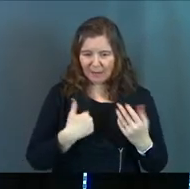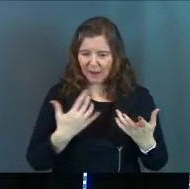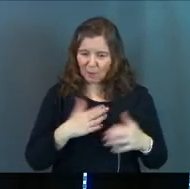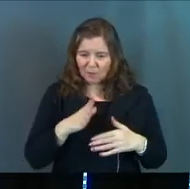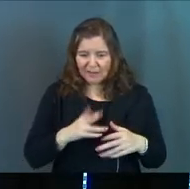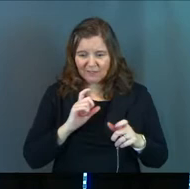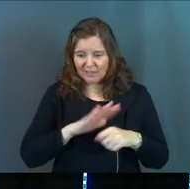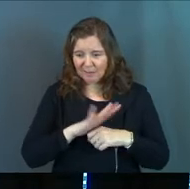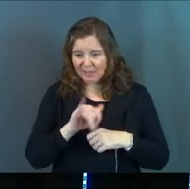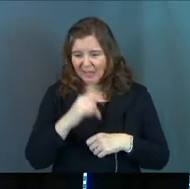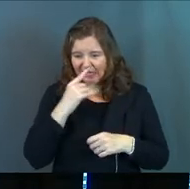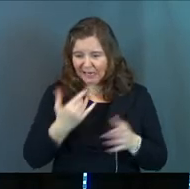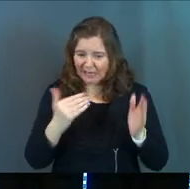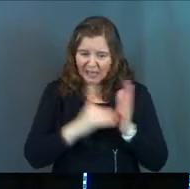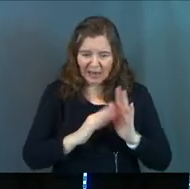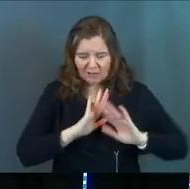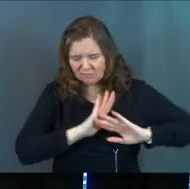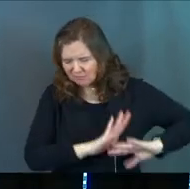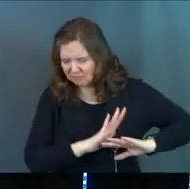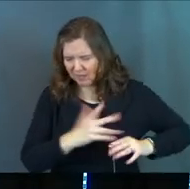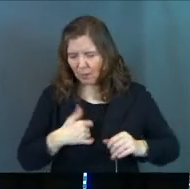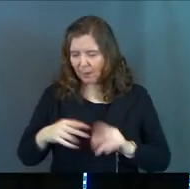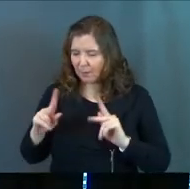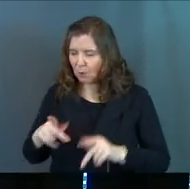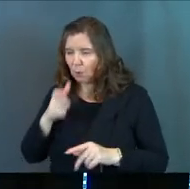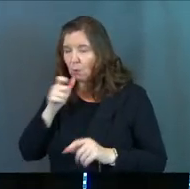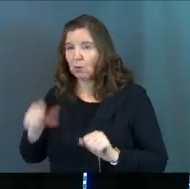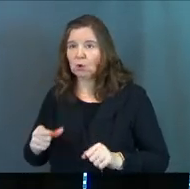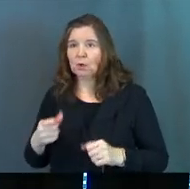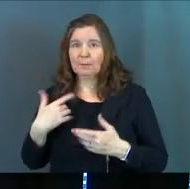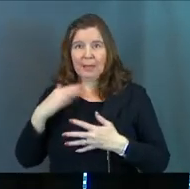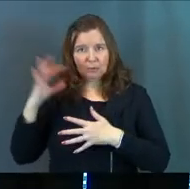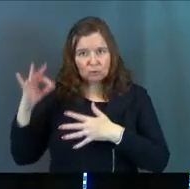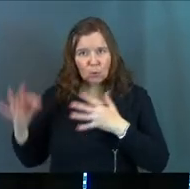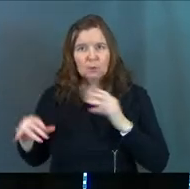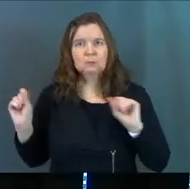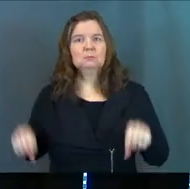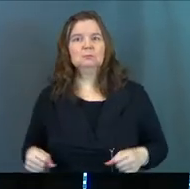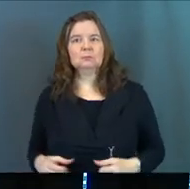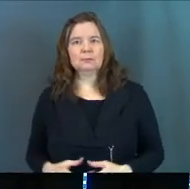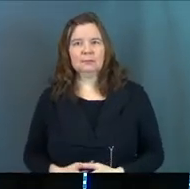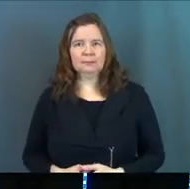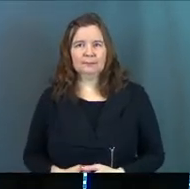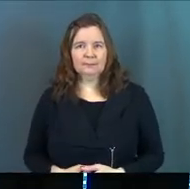and I was never going to be that kid again. Instead, I was going to be the person who could make choices.